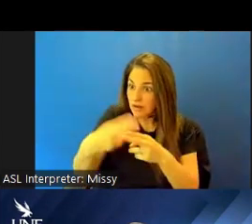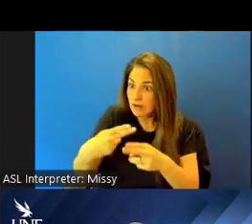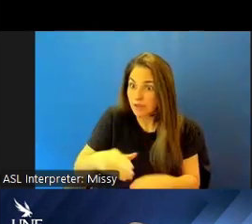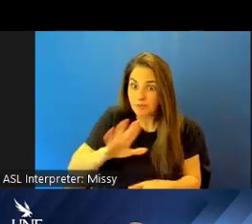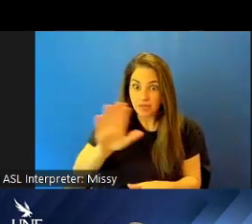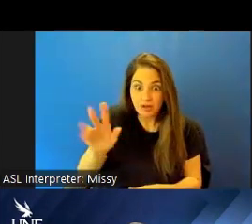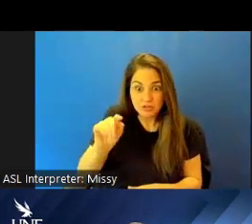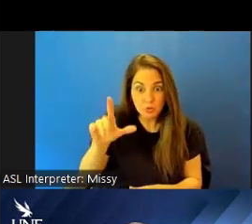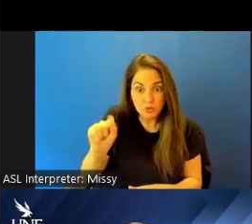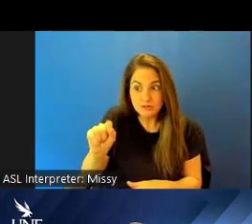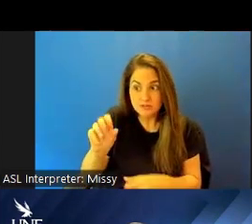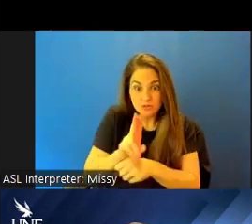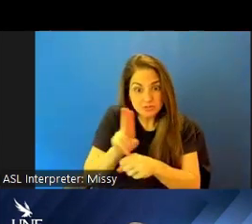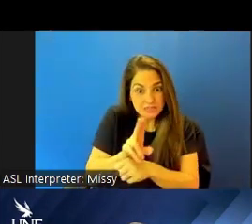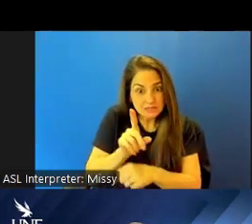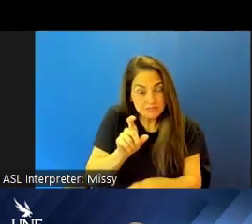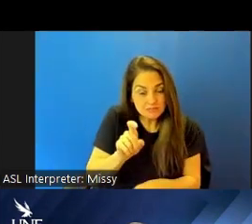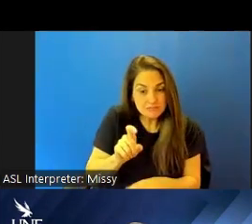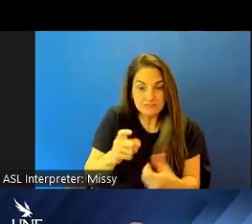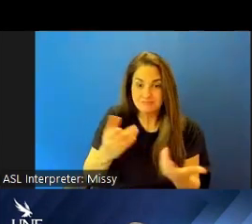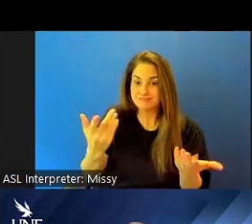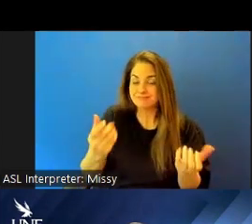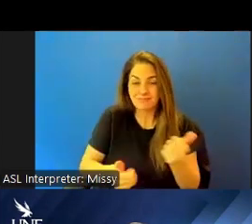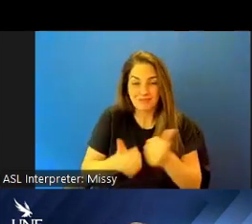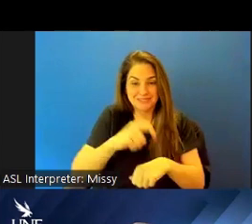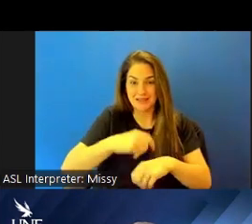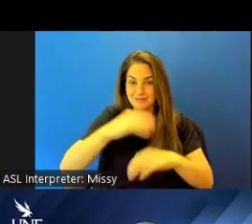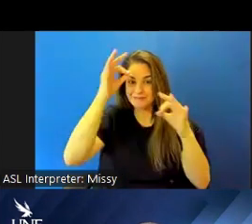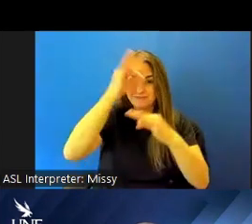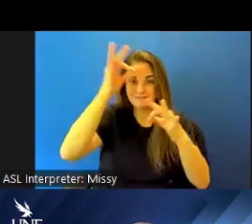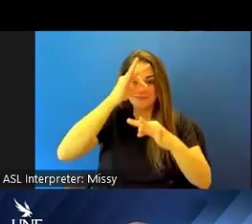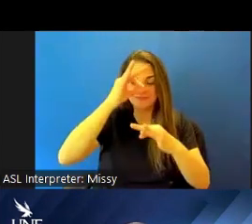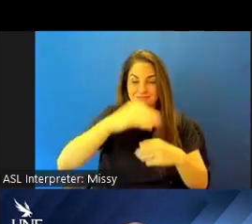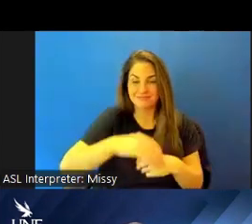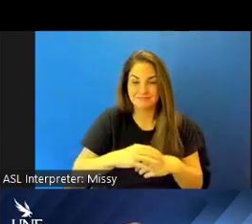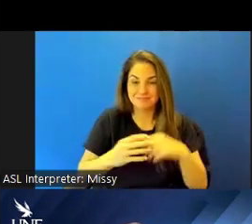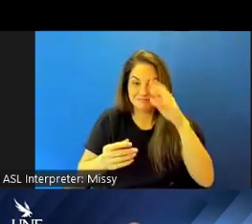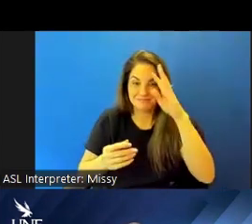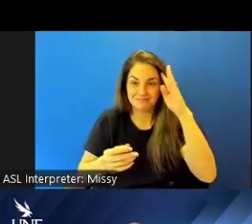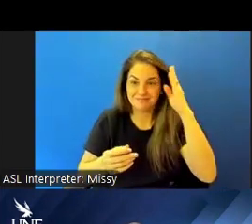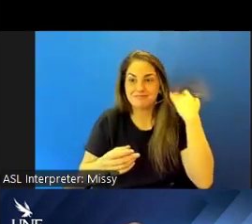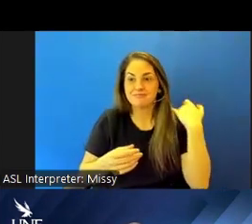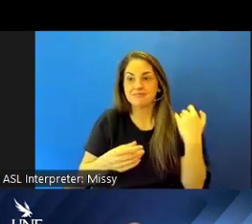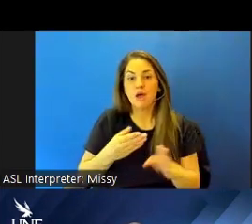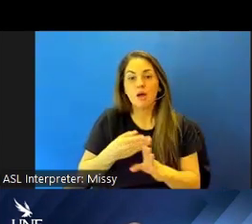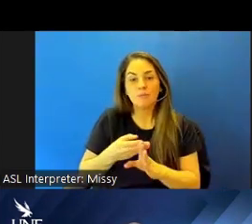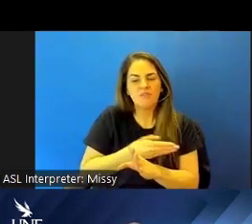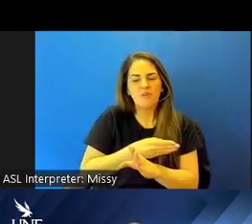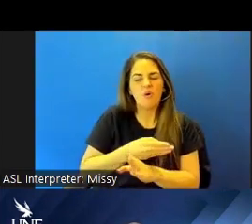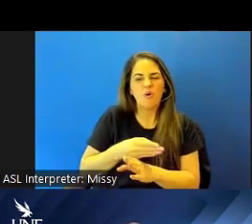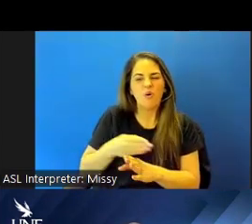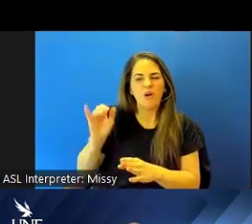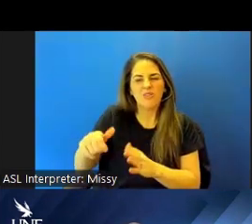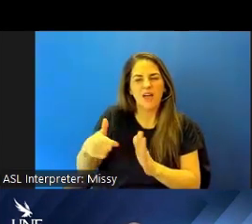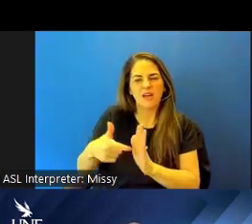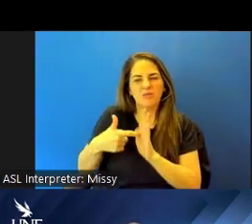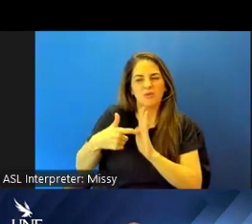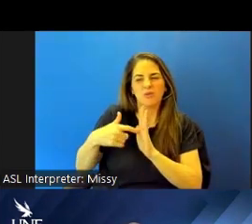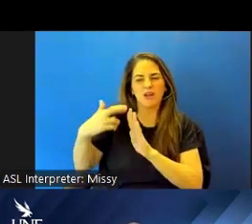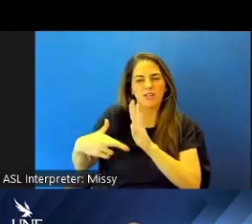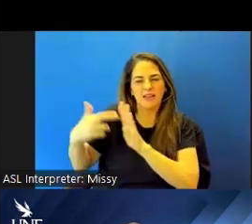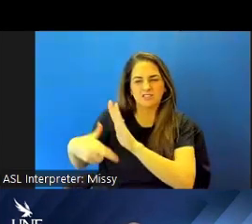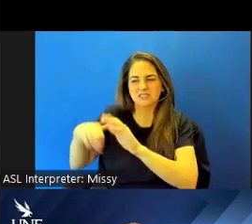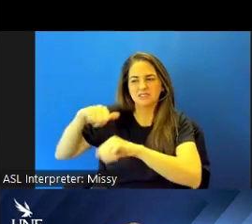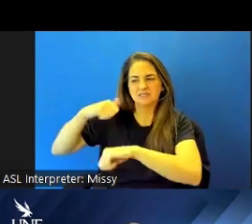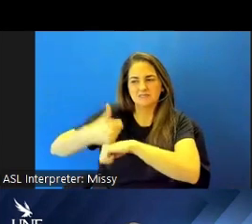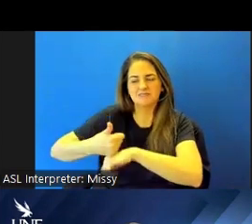times you don't know those answers. Our community had come together even before these regulations because we have, much